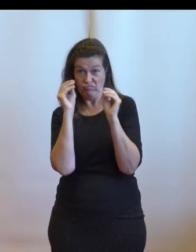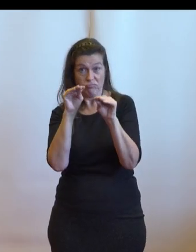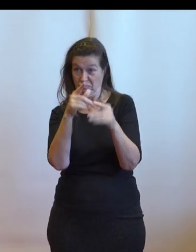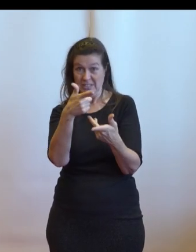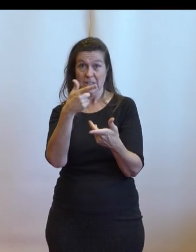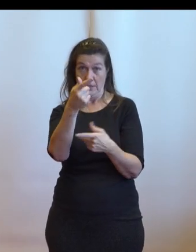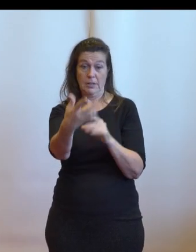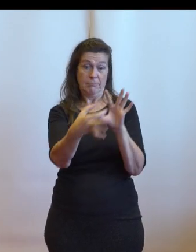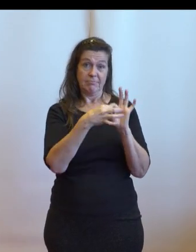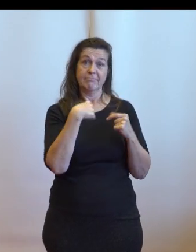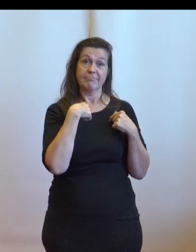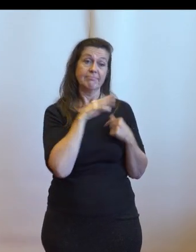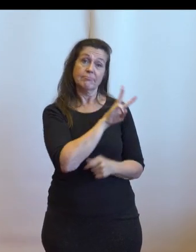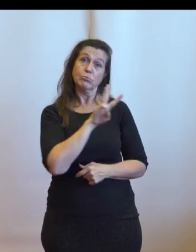resources.